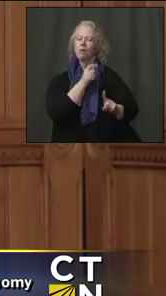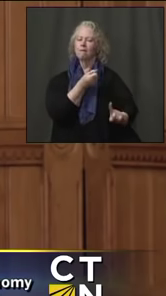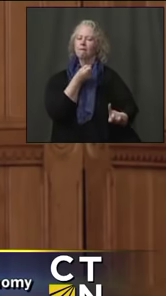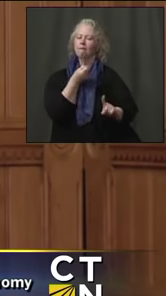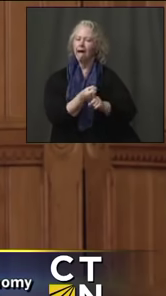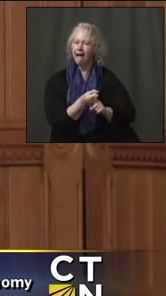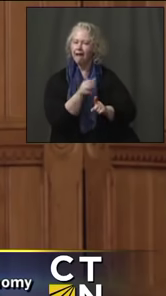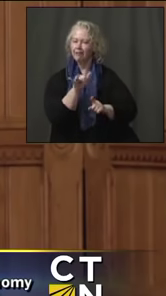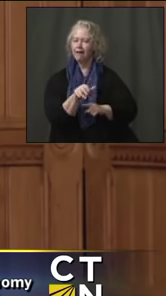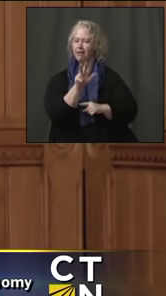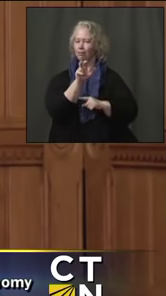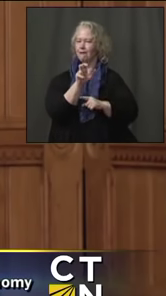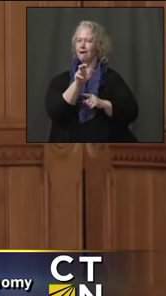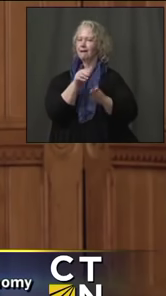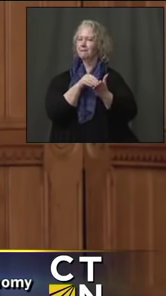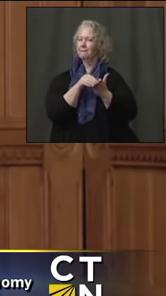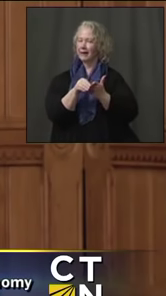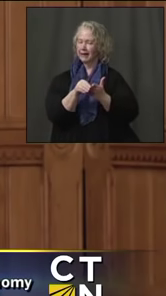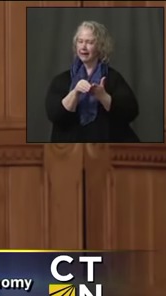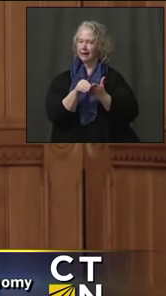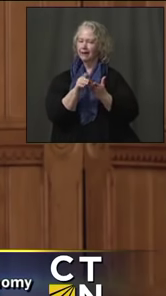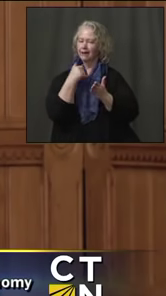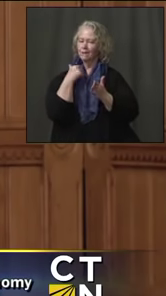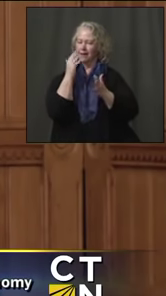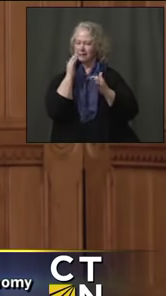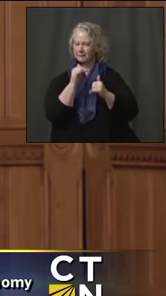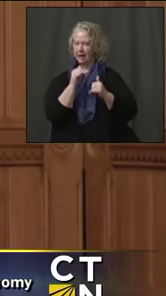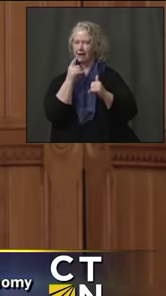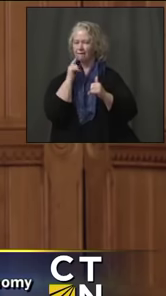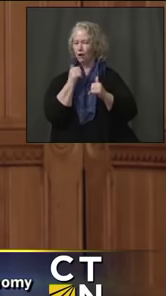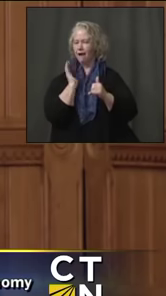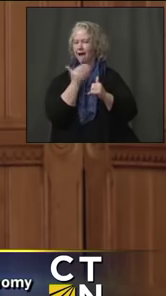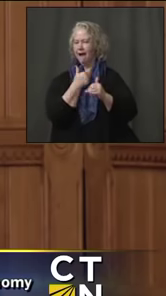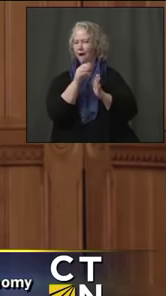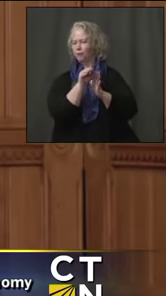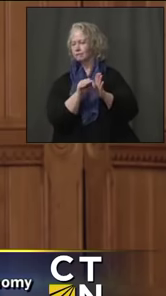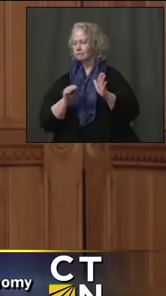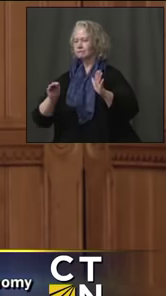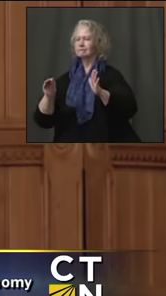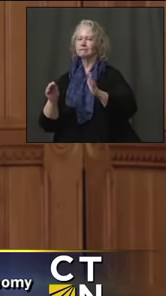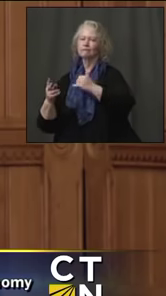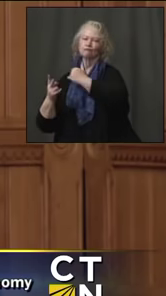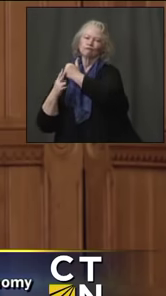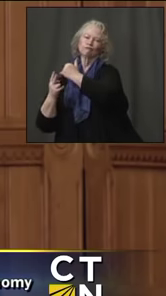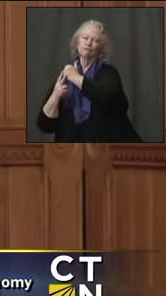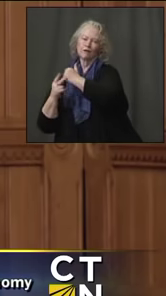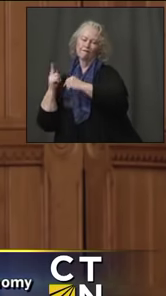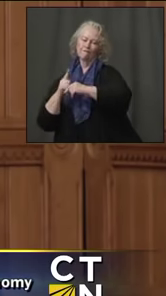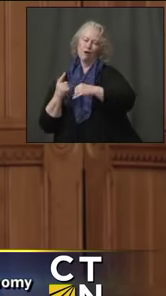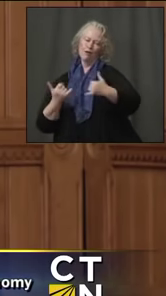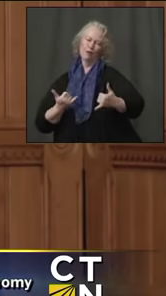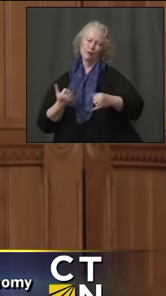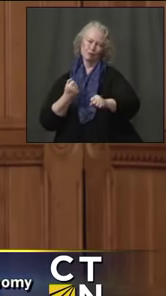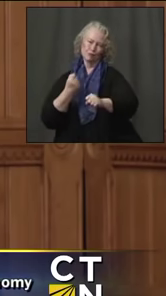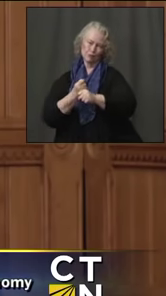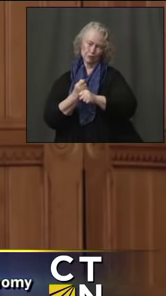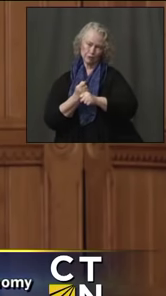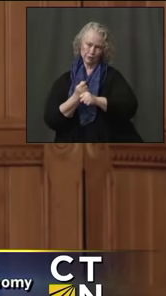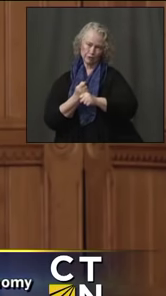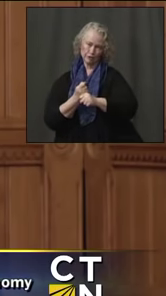$300 million that's estimated to go into the budget reserve fund for the current fiscal year. So essentially, if there is a